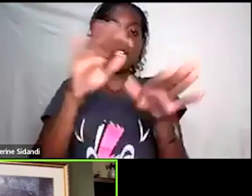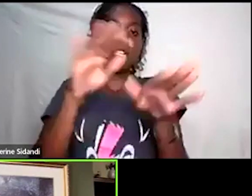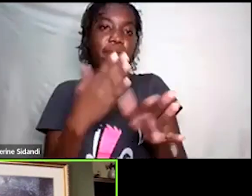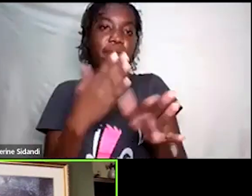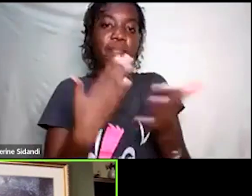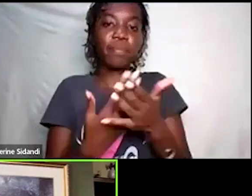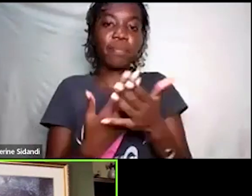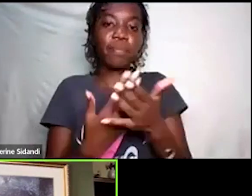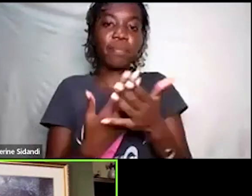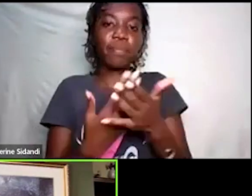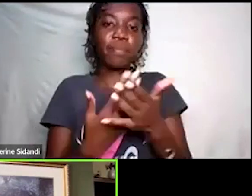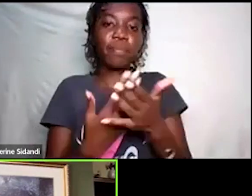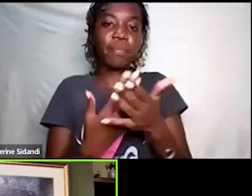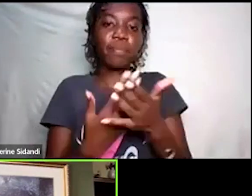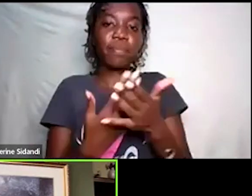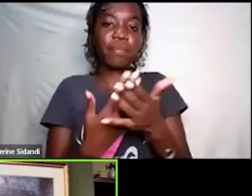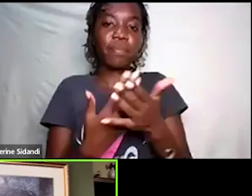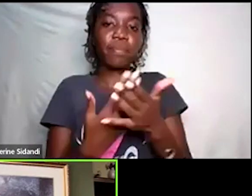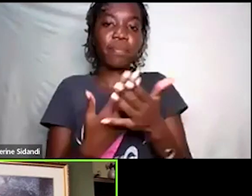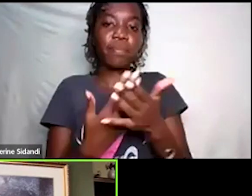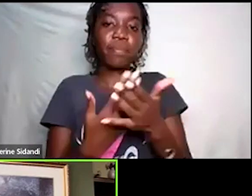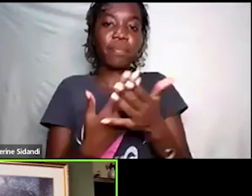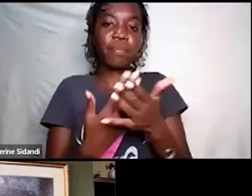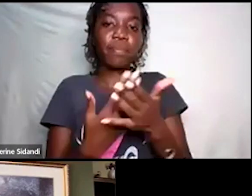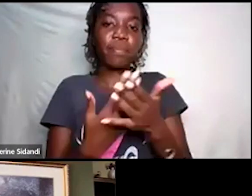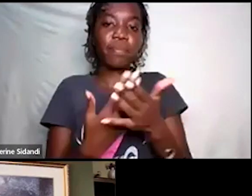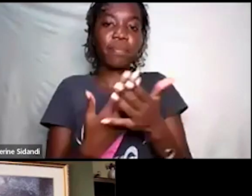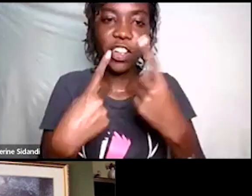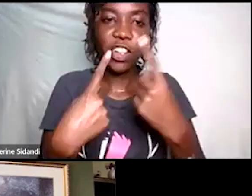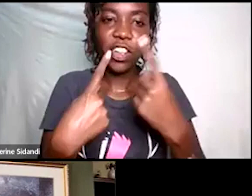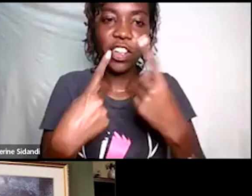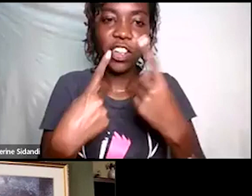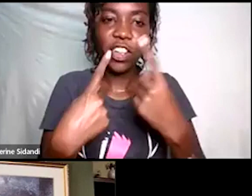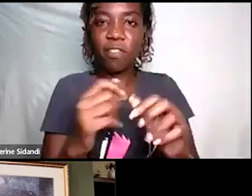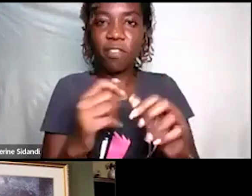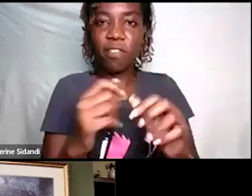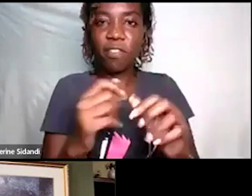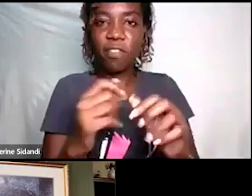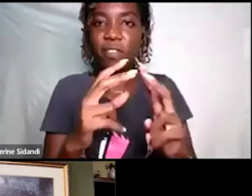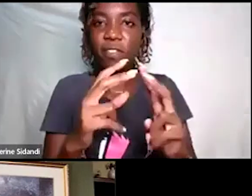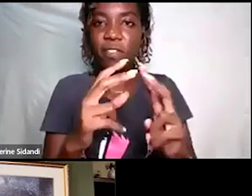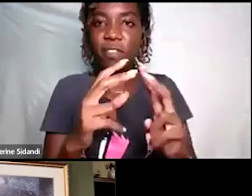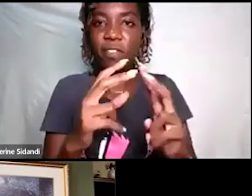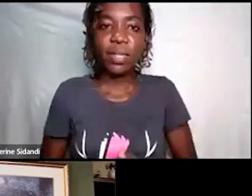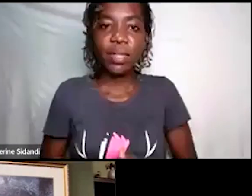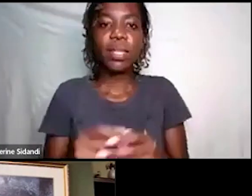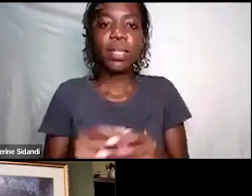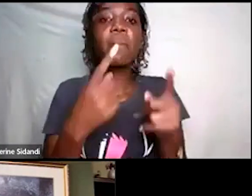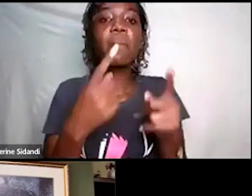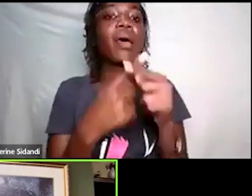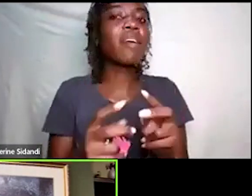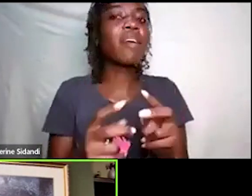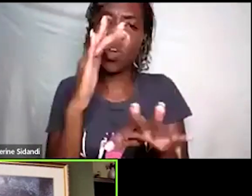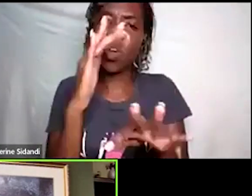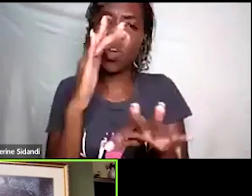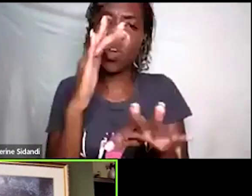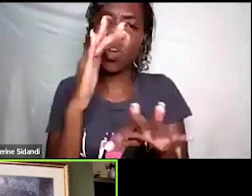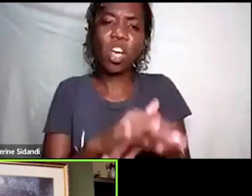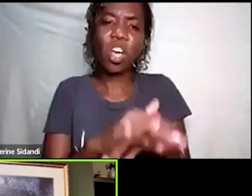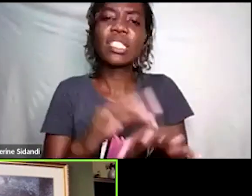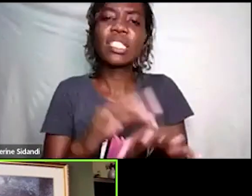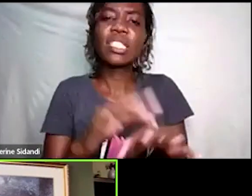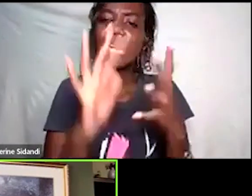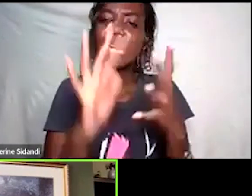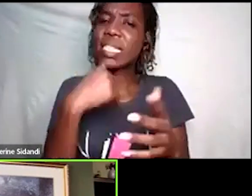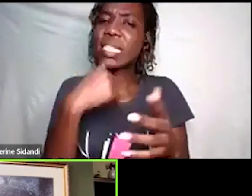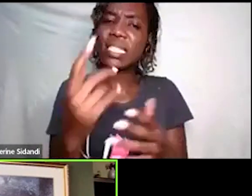Very well said, Abwati. Very well said. Abwati has been very, very real on the chat. Eh? He said, yeah, he's for real, man. He's